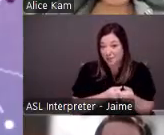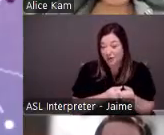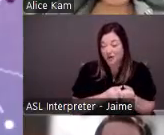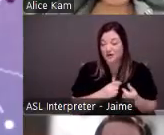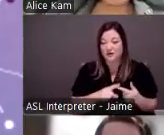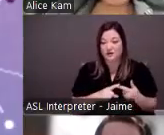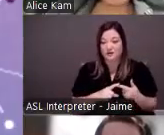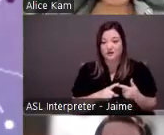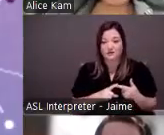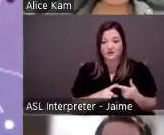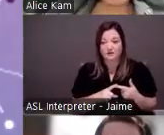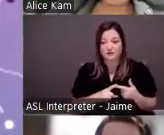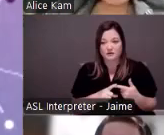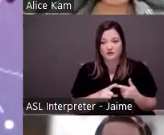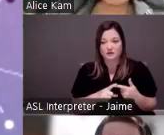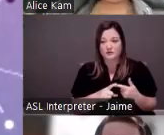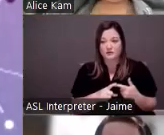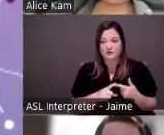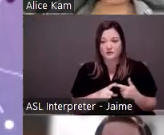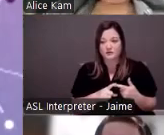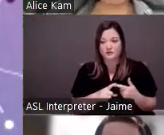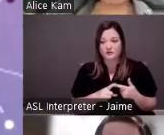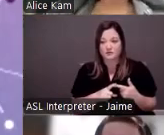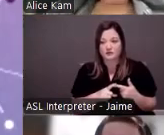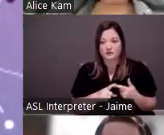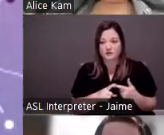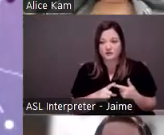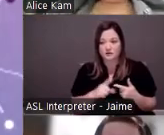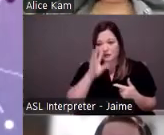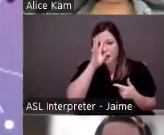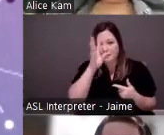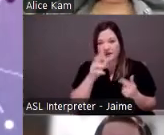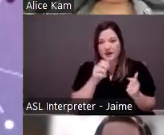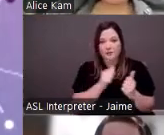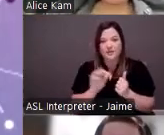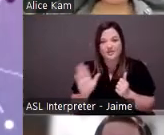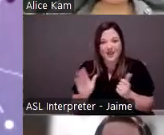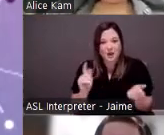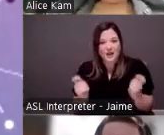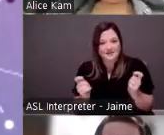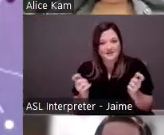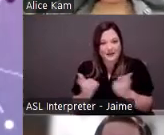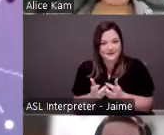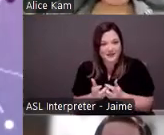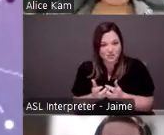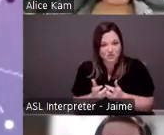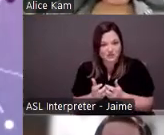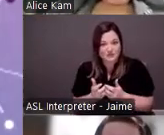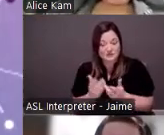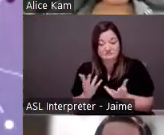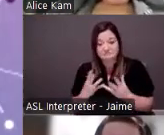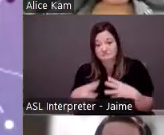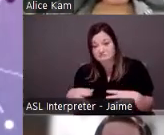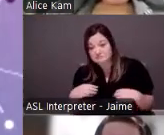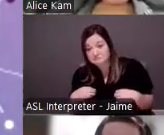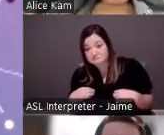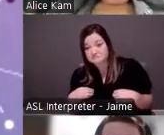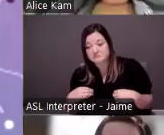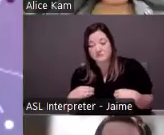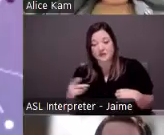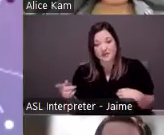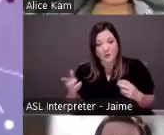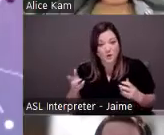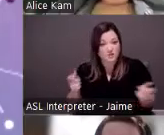to coming up with their adaptations. How they adapt to it is they try to change the way that they do